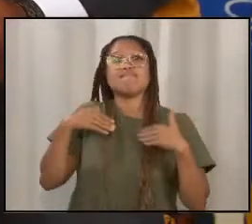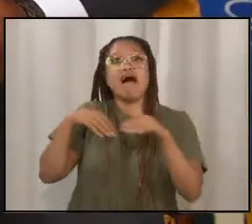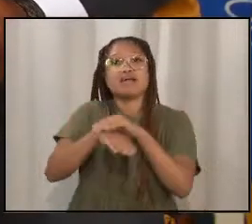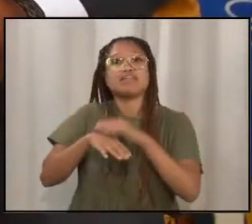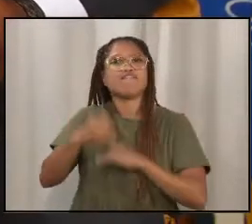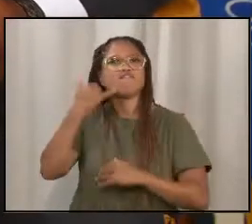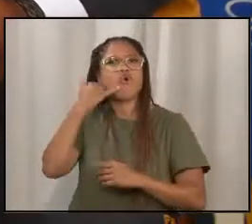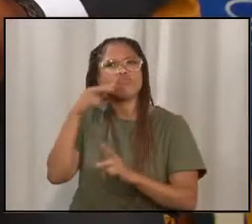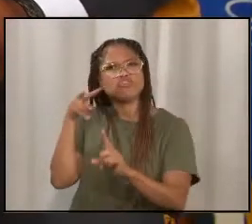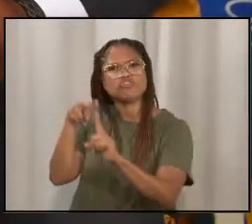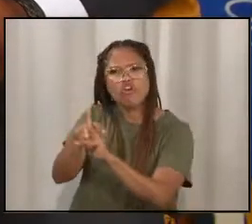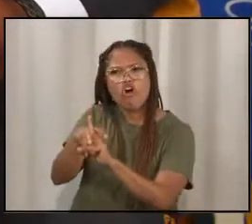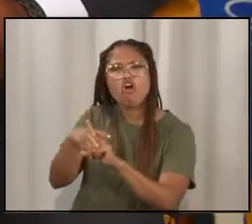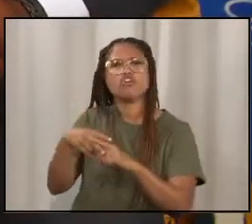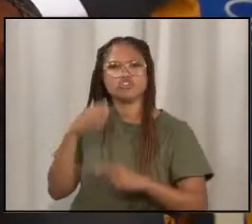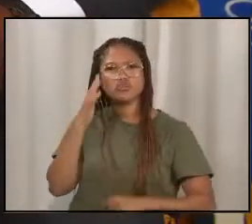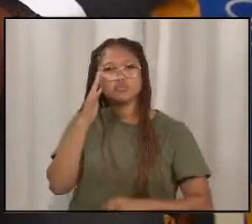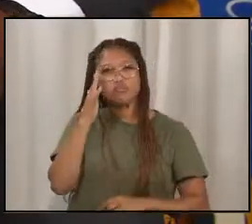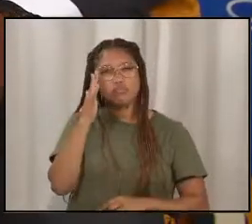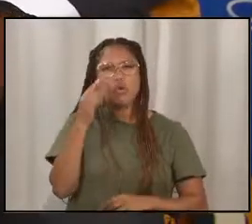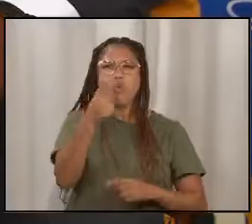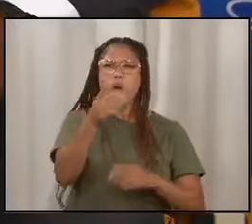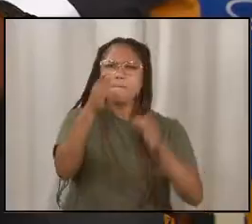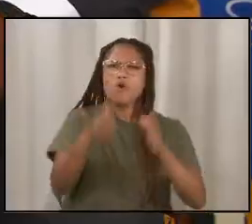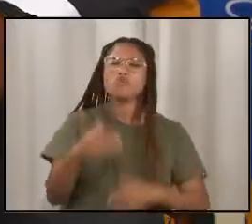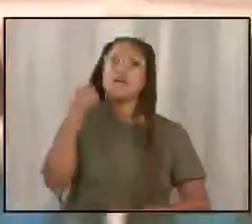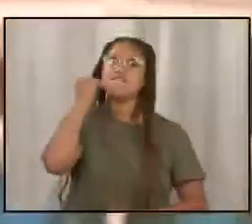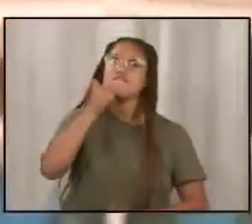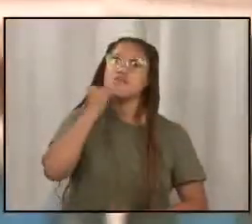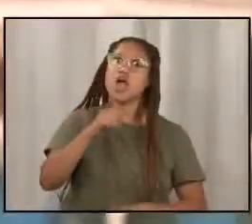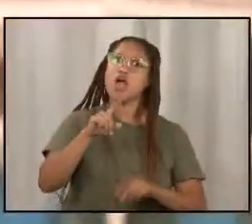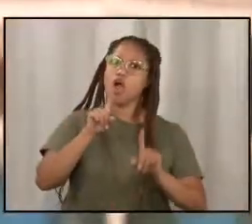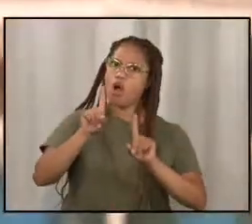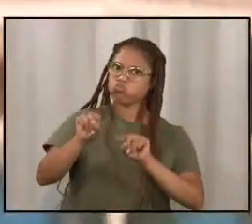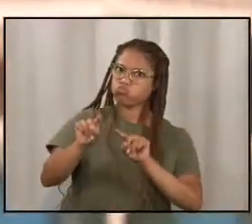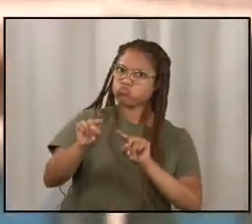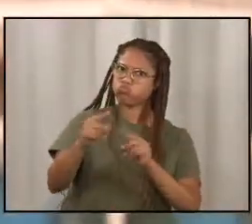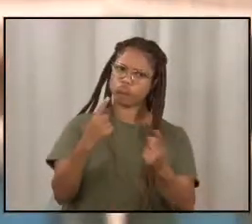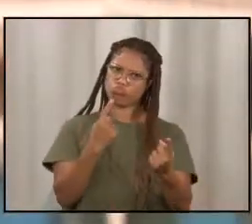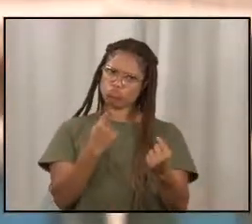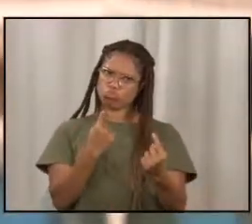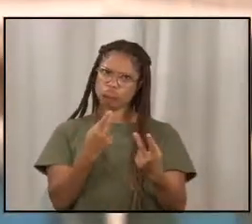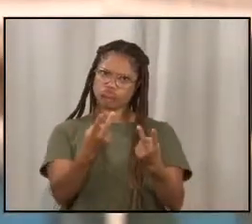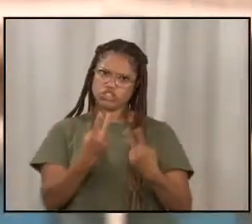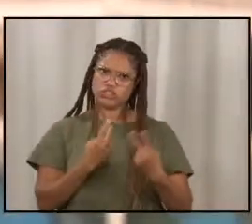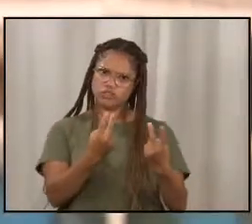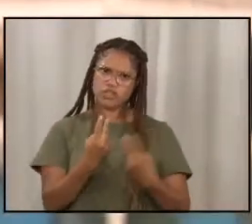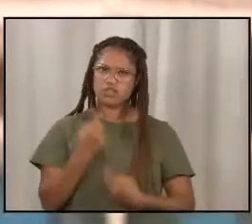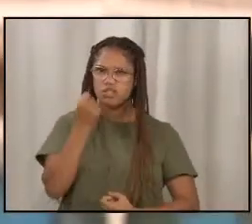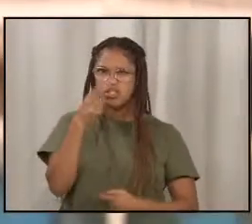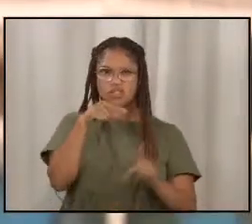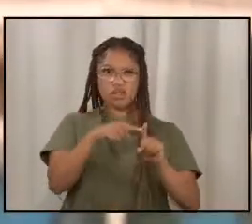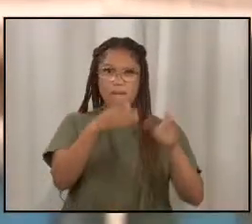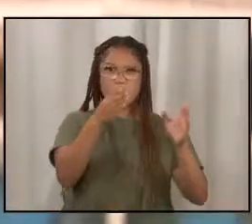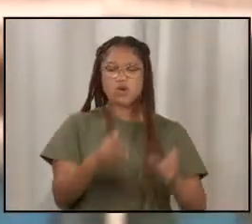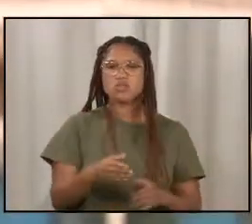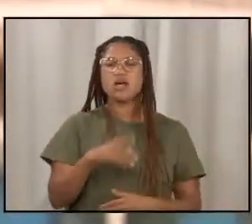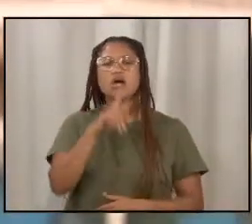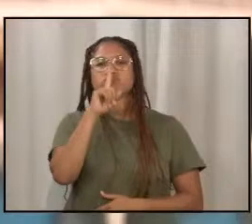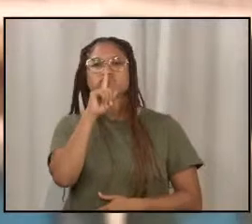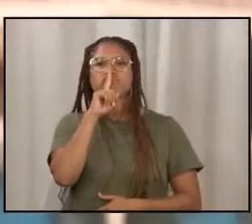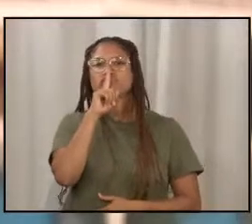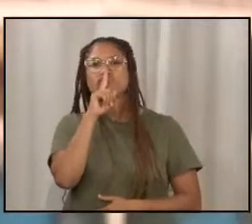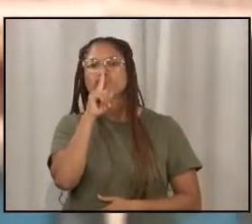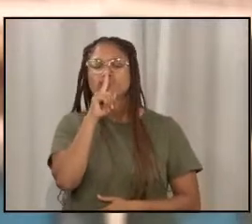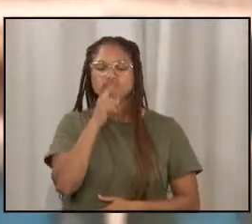we had one person who would come in every single day, but really wasn't engaging too deeply into services, would come in, charge